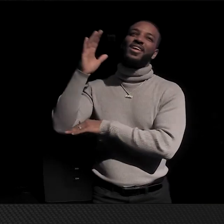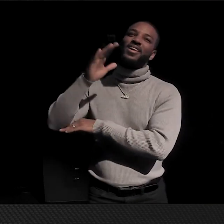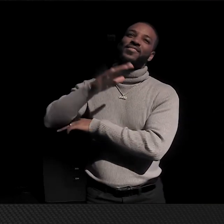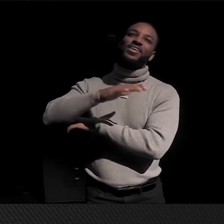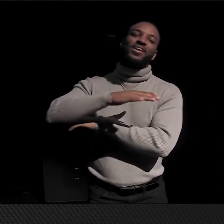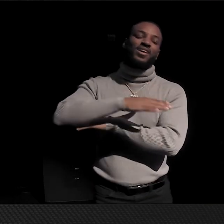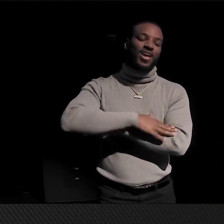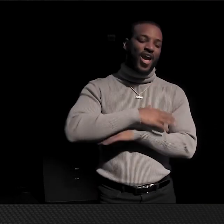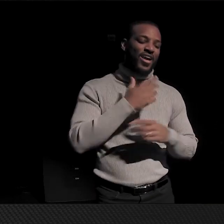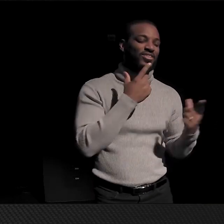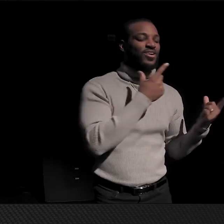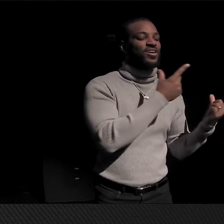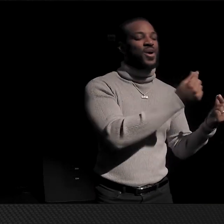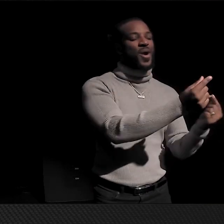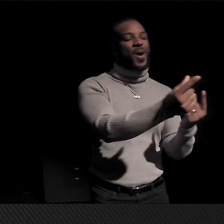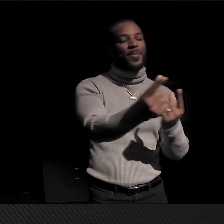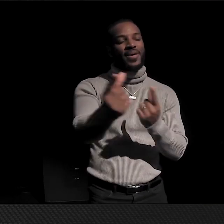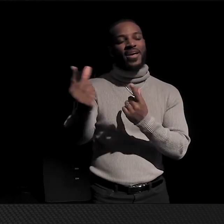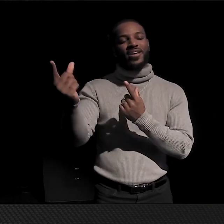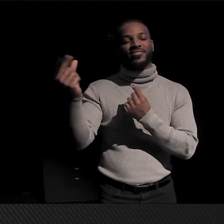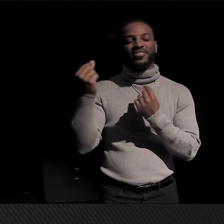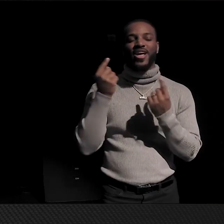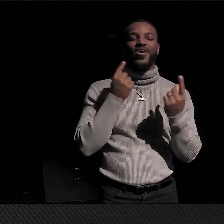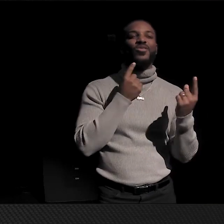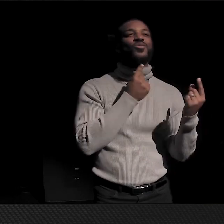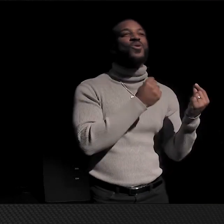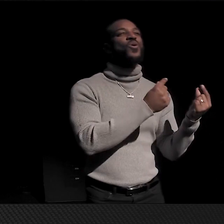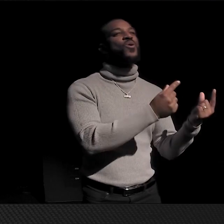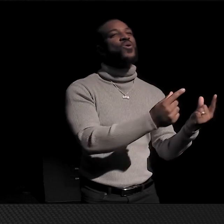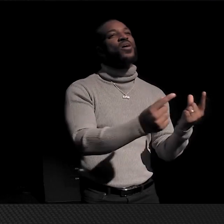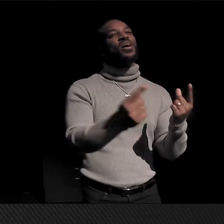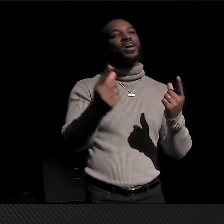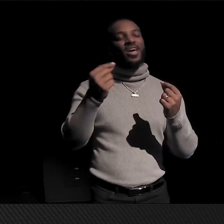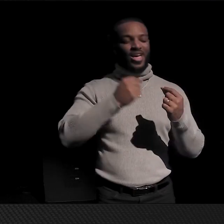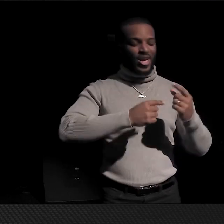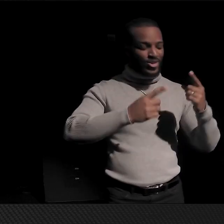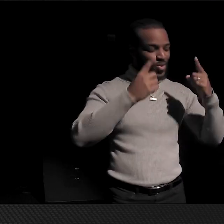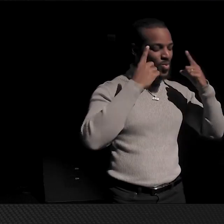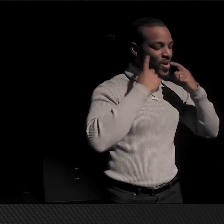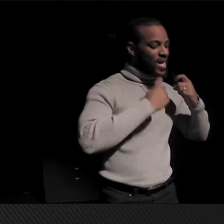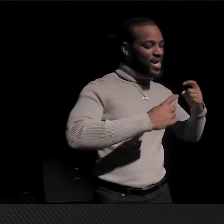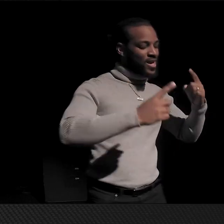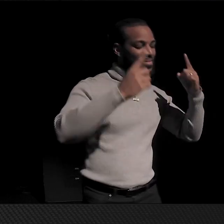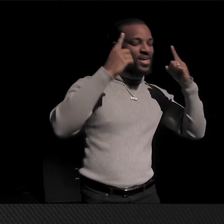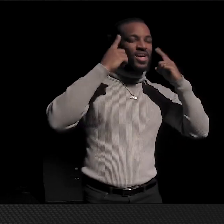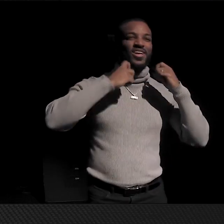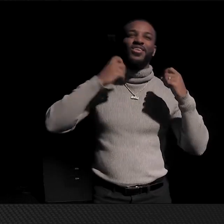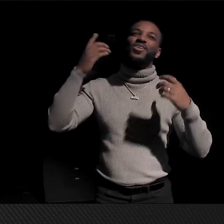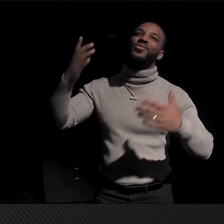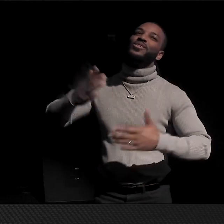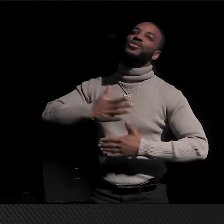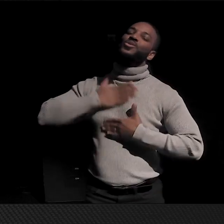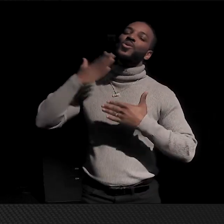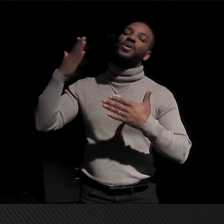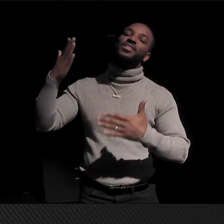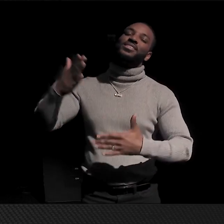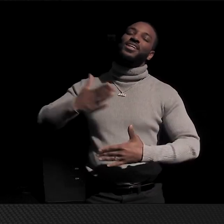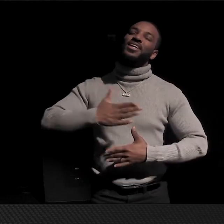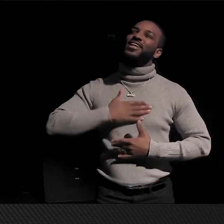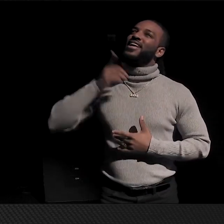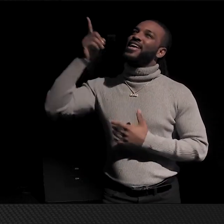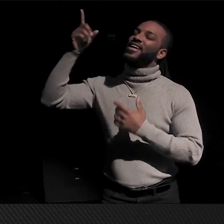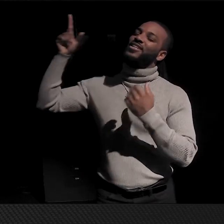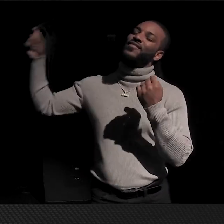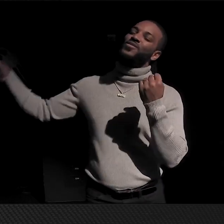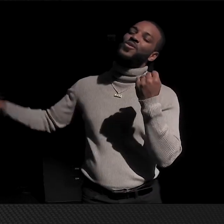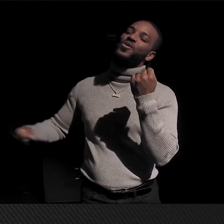the evening, in your coming, in your going, in your weeping and